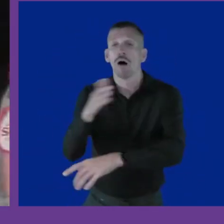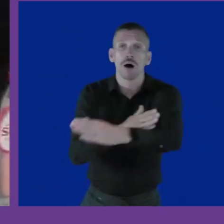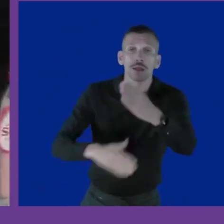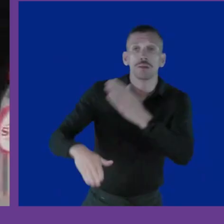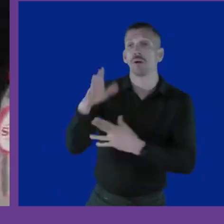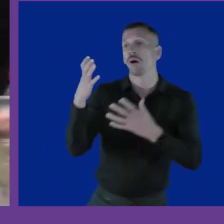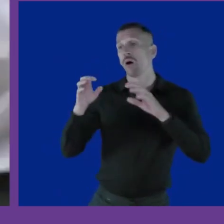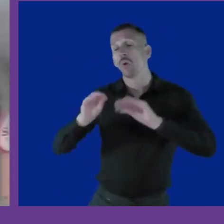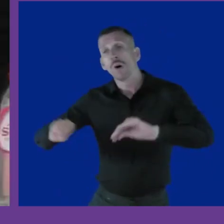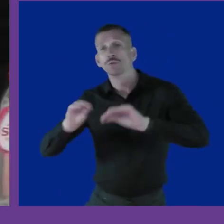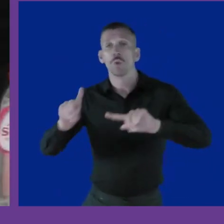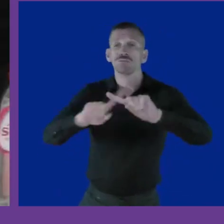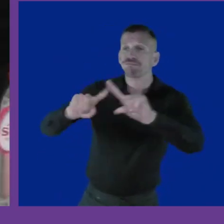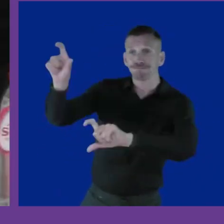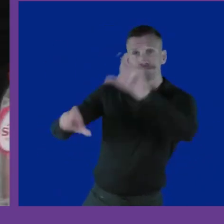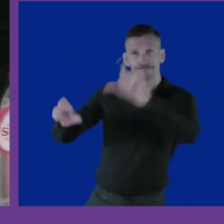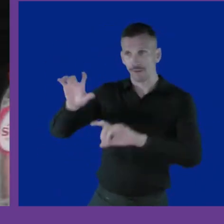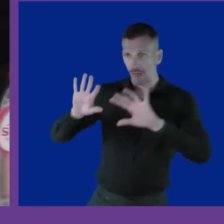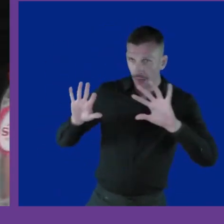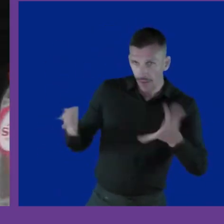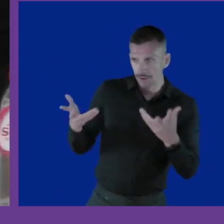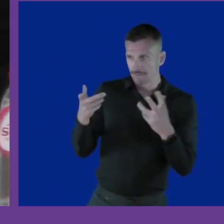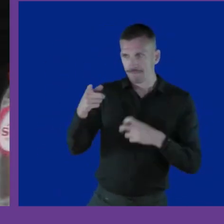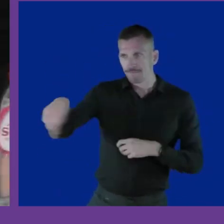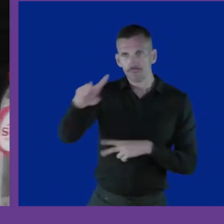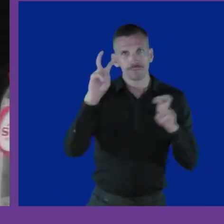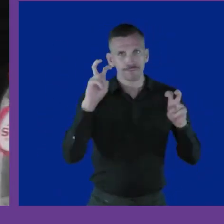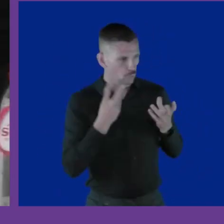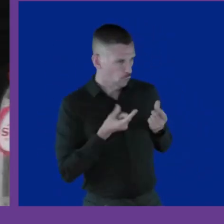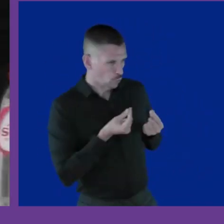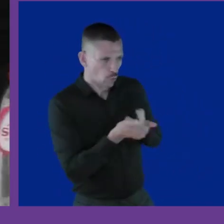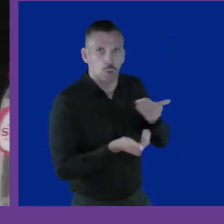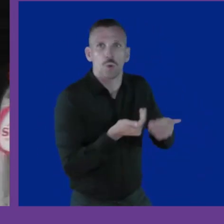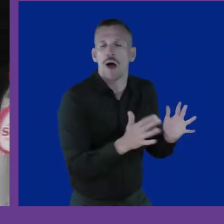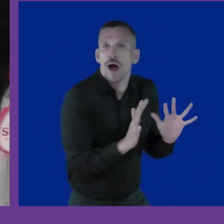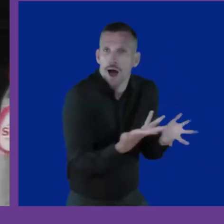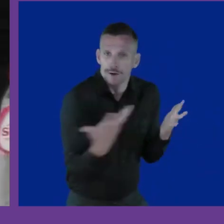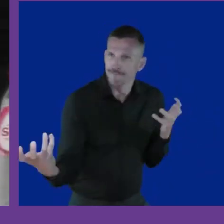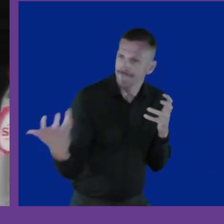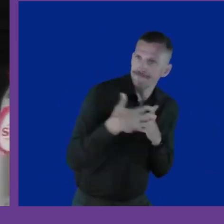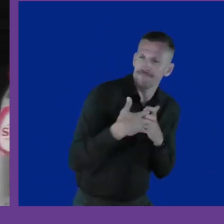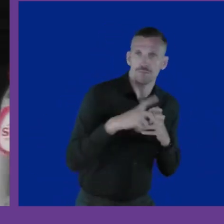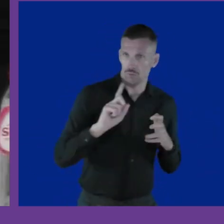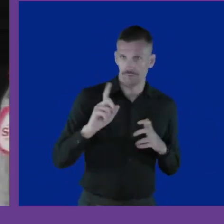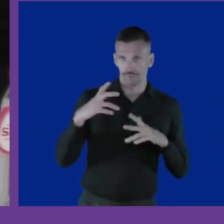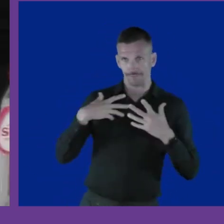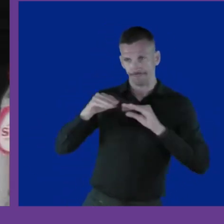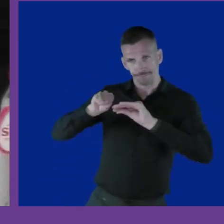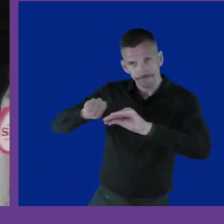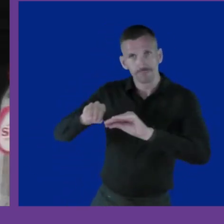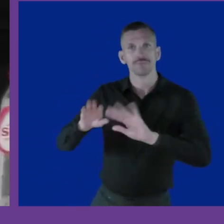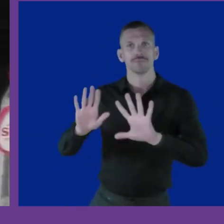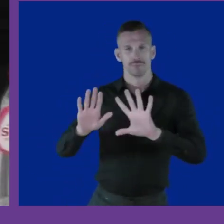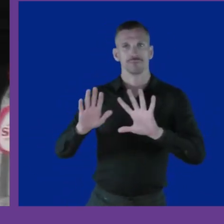apps or how to use 100 of different solutions, because that's often something which is simply also